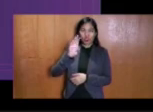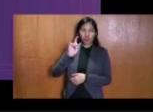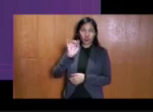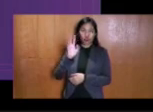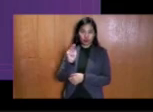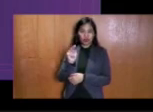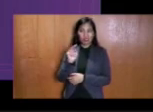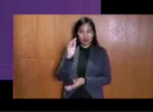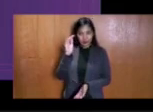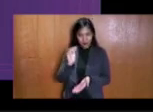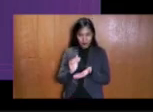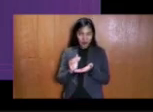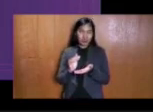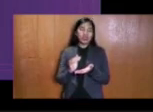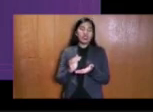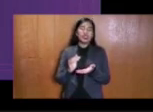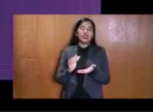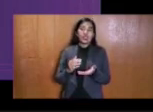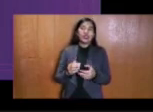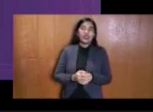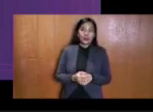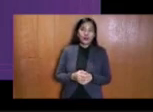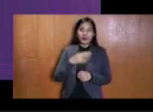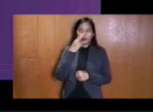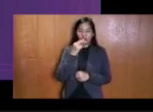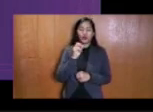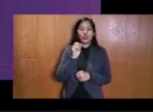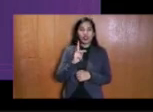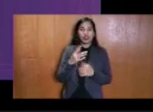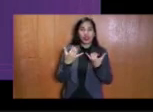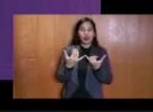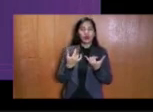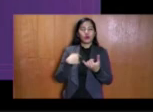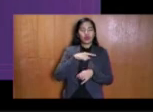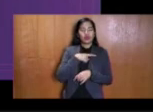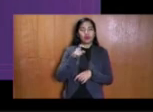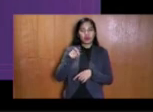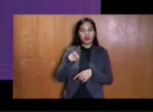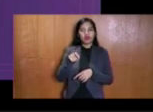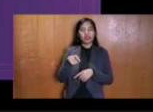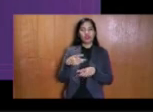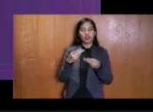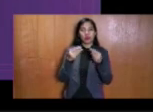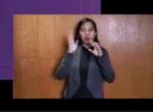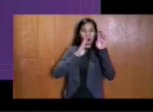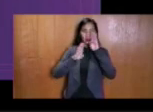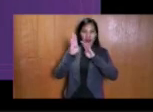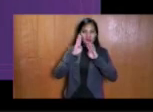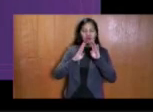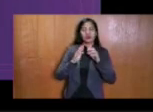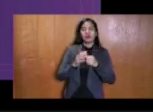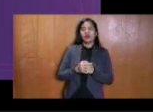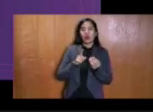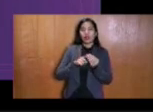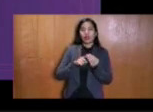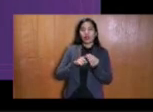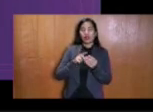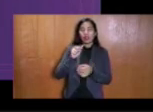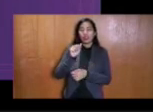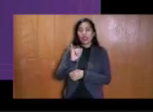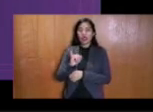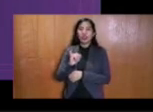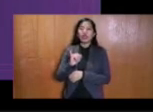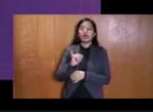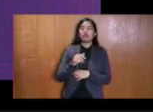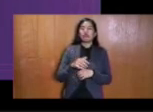to we have to address these things to be able to really make AI useful or beneficial to our people. Digitization